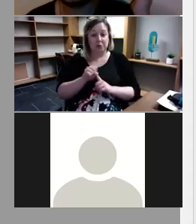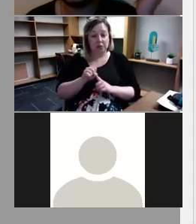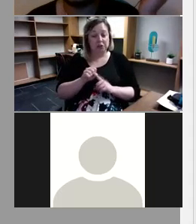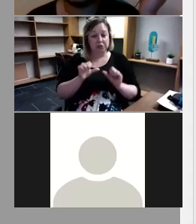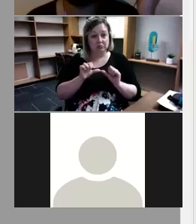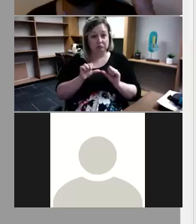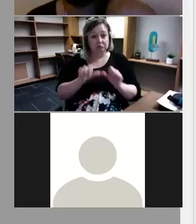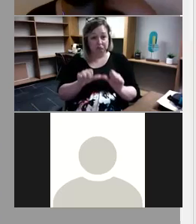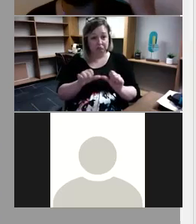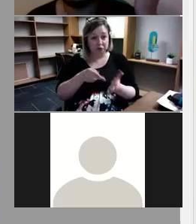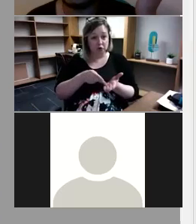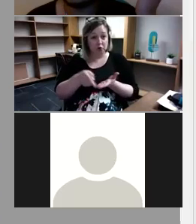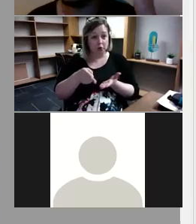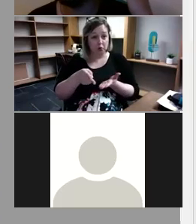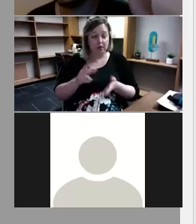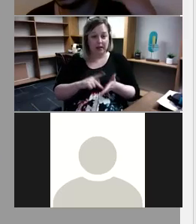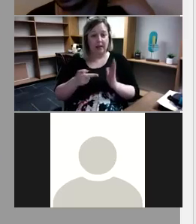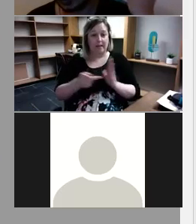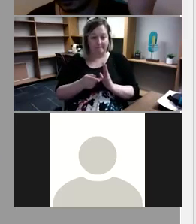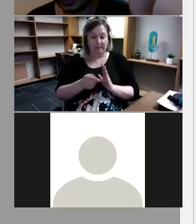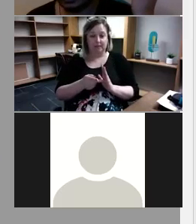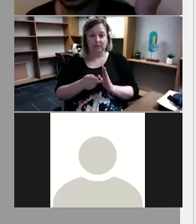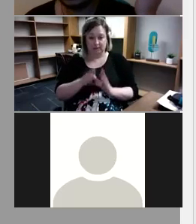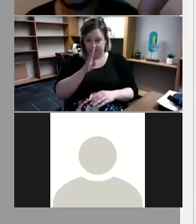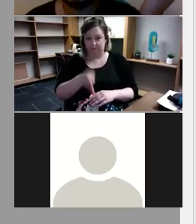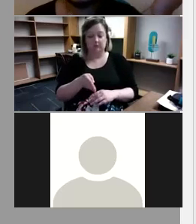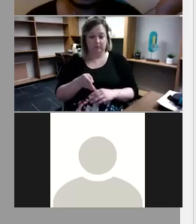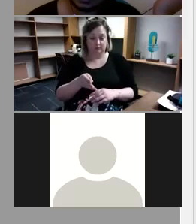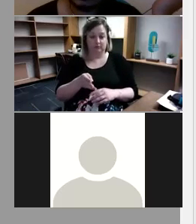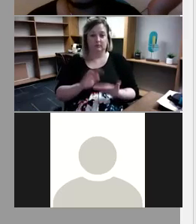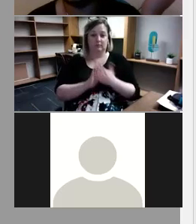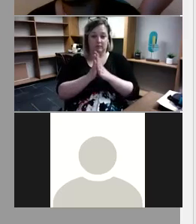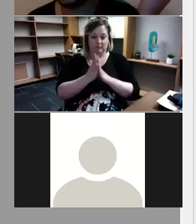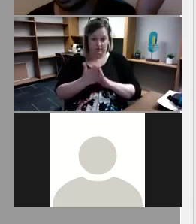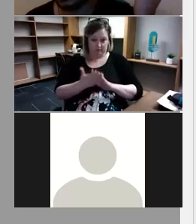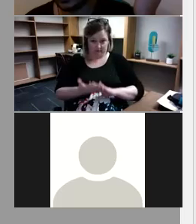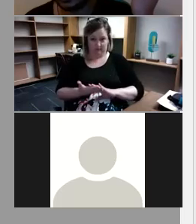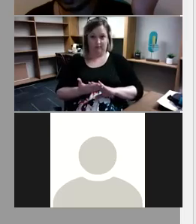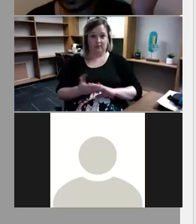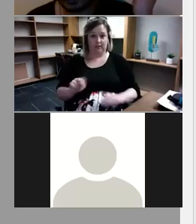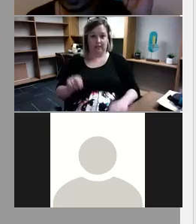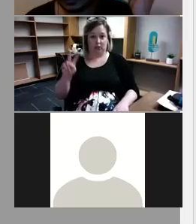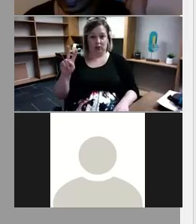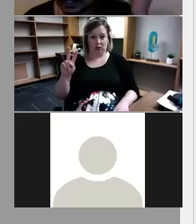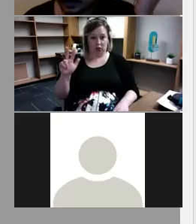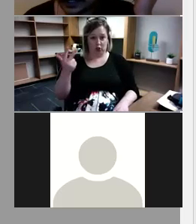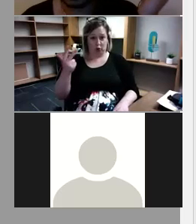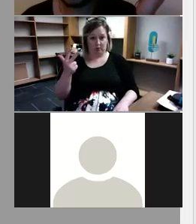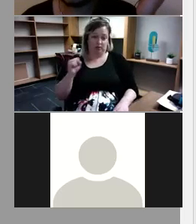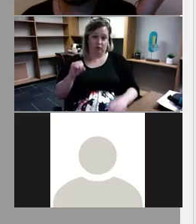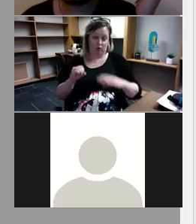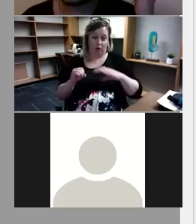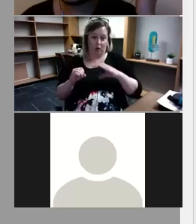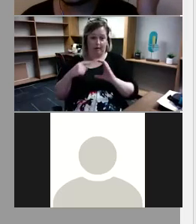then we can say that it is directly going to be f of n. So f of n is n cubed. So then we say t of n equals to theta of n cubed. Are you